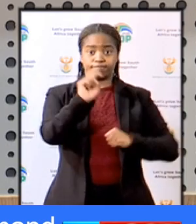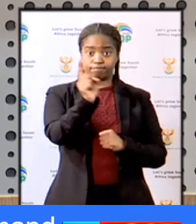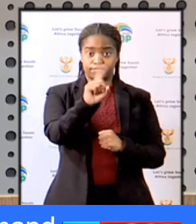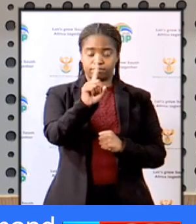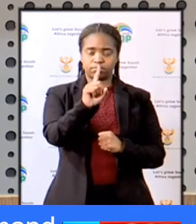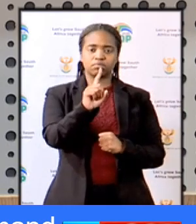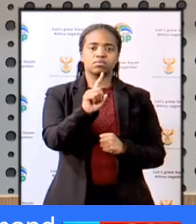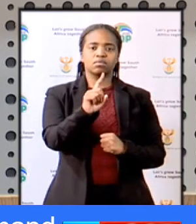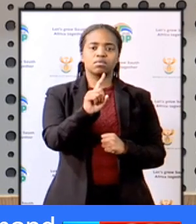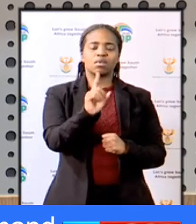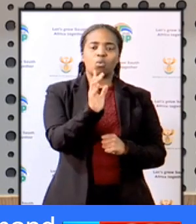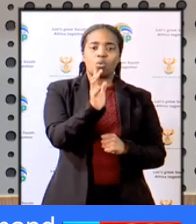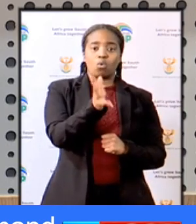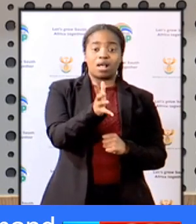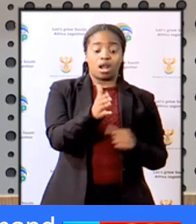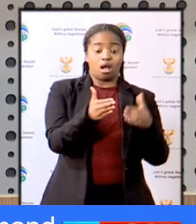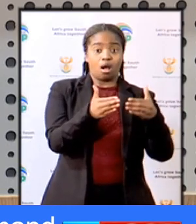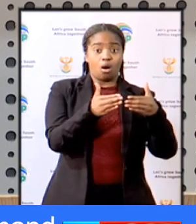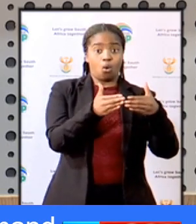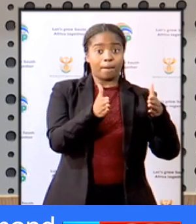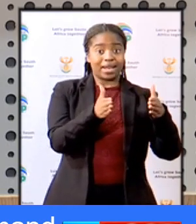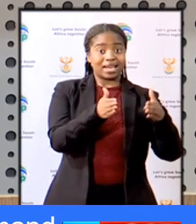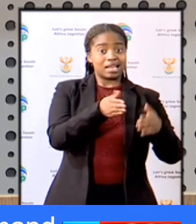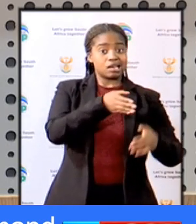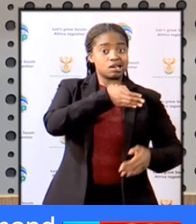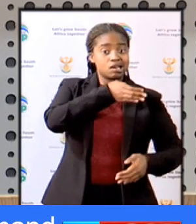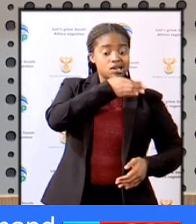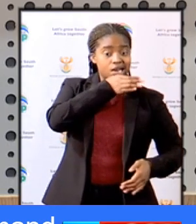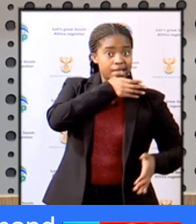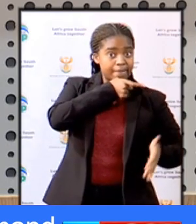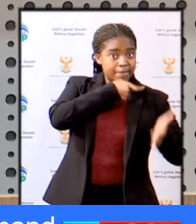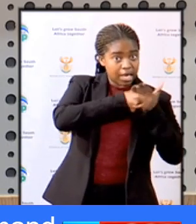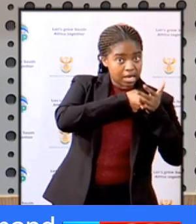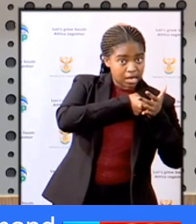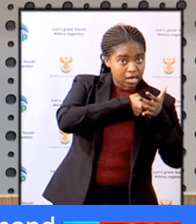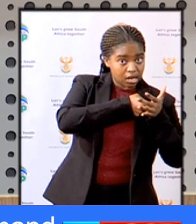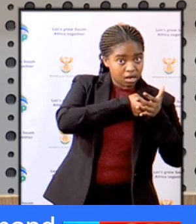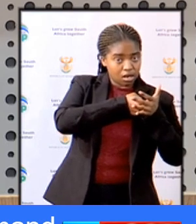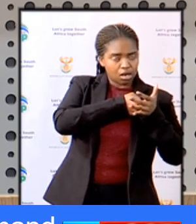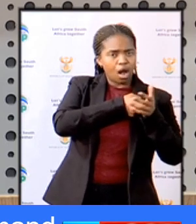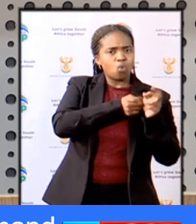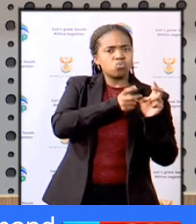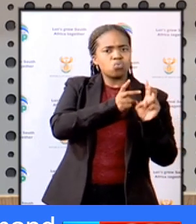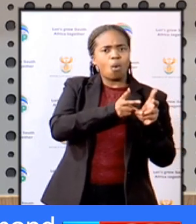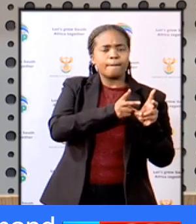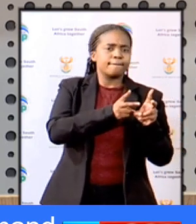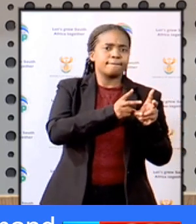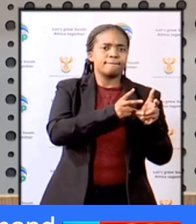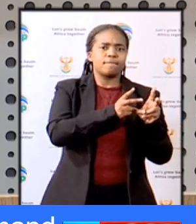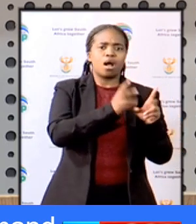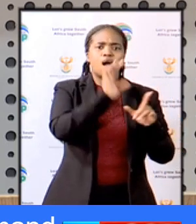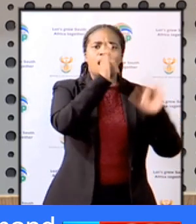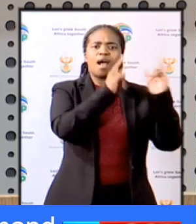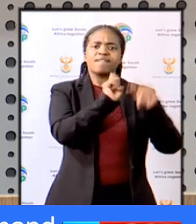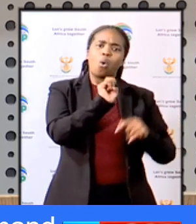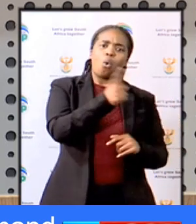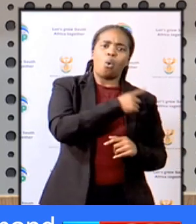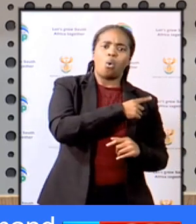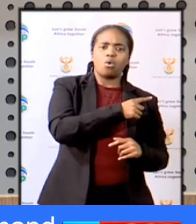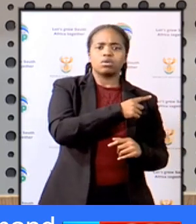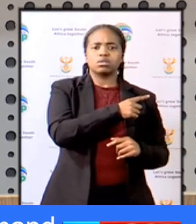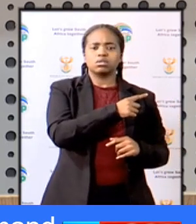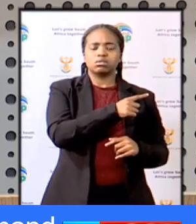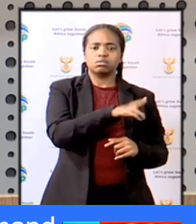would enable the opening not just of the normal retailers that sell for